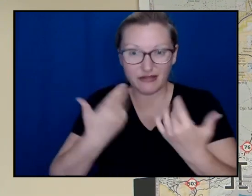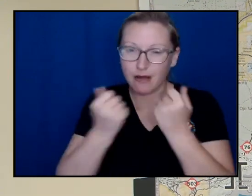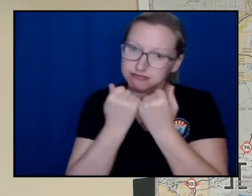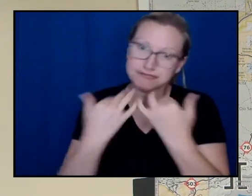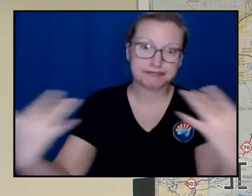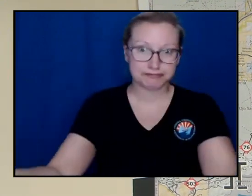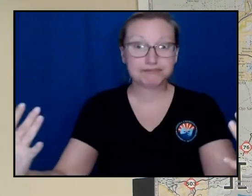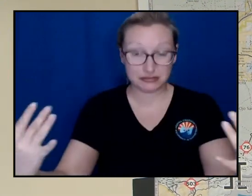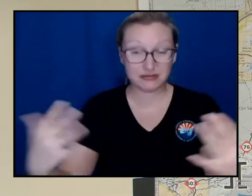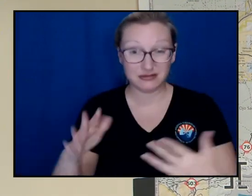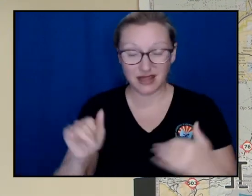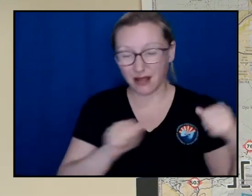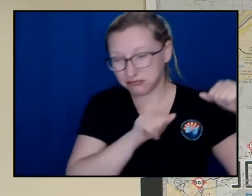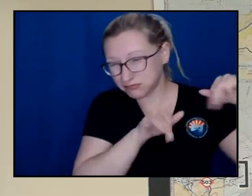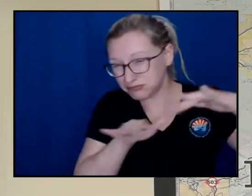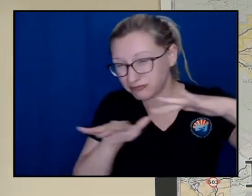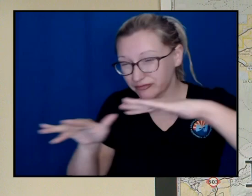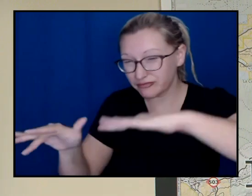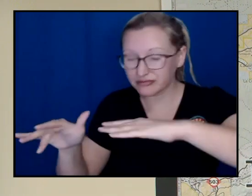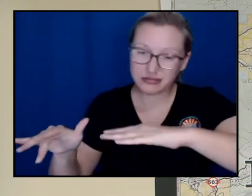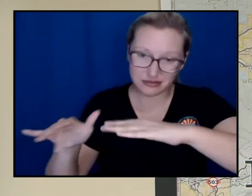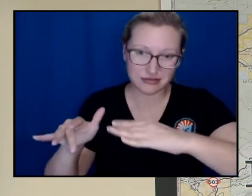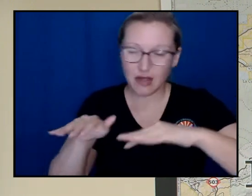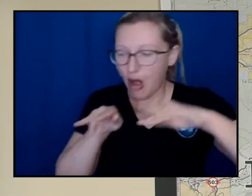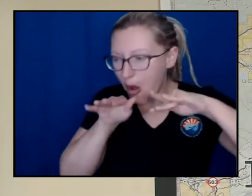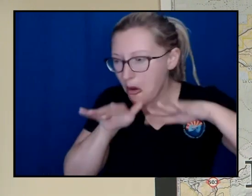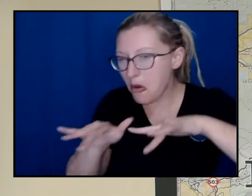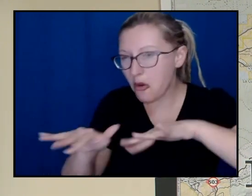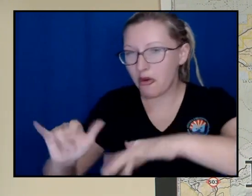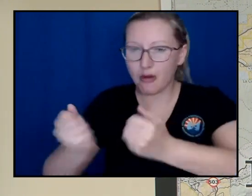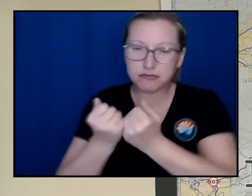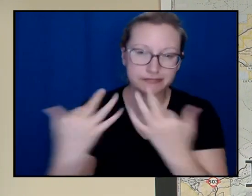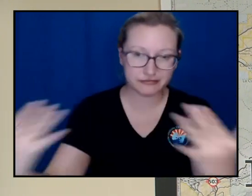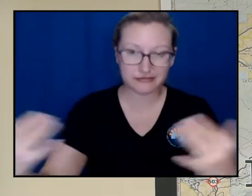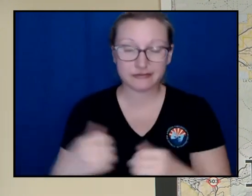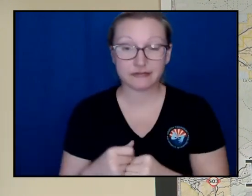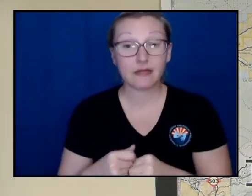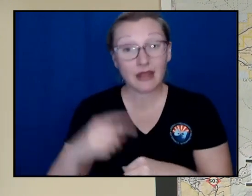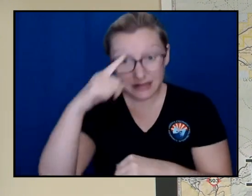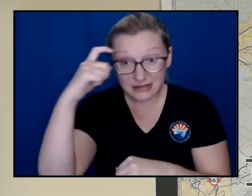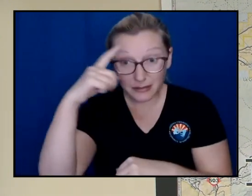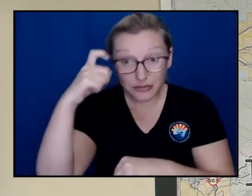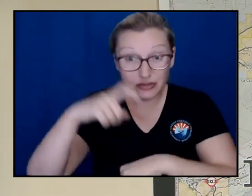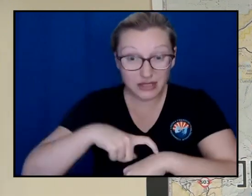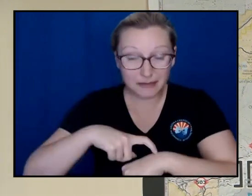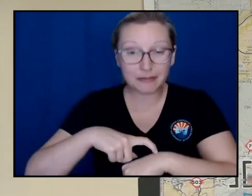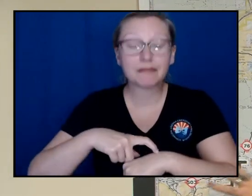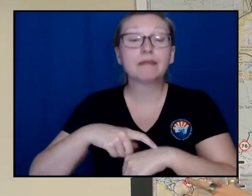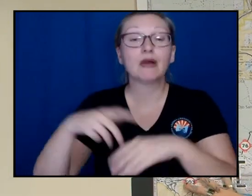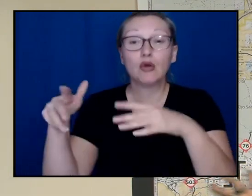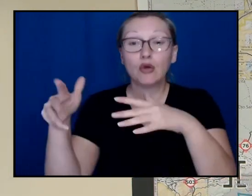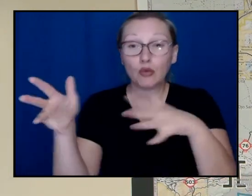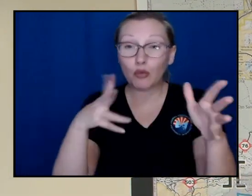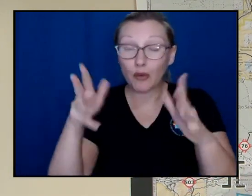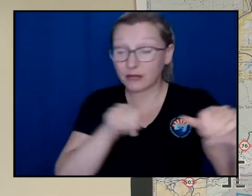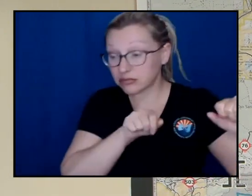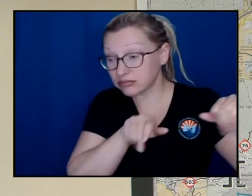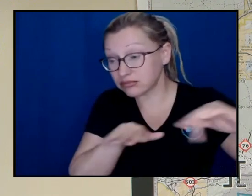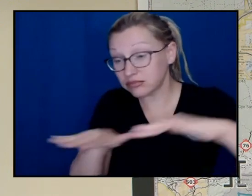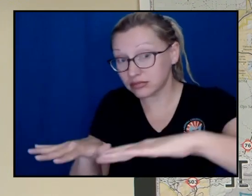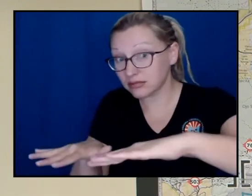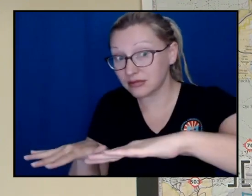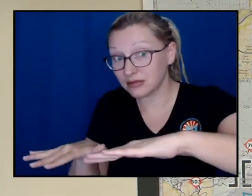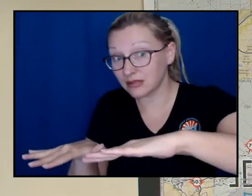bit closer to the summer months and things start to heat up, that wind direction is going to change from being